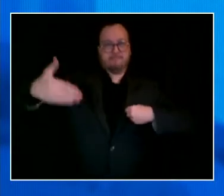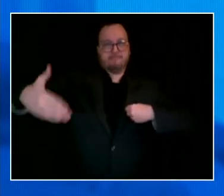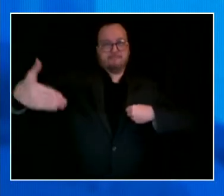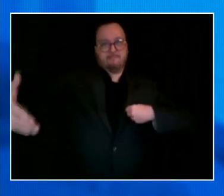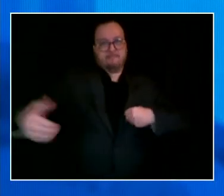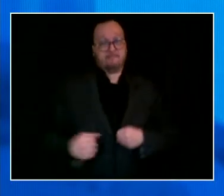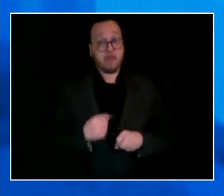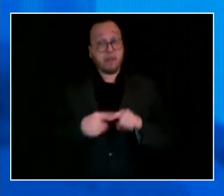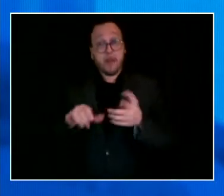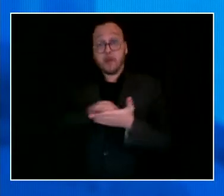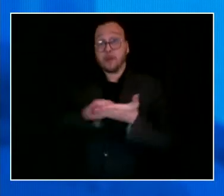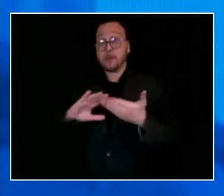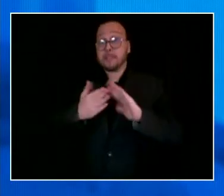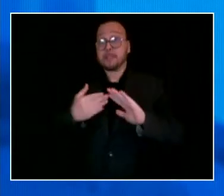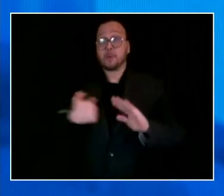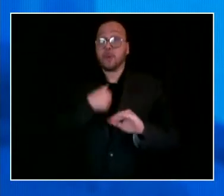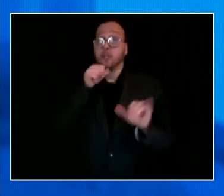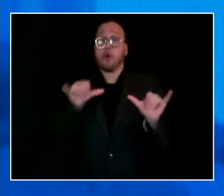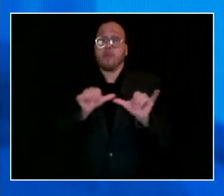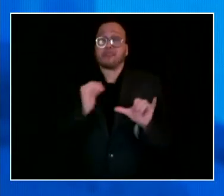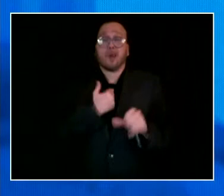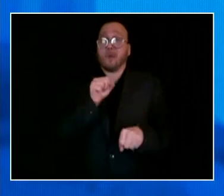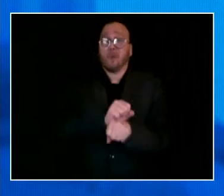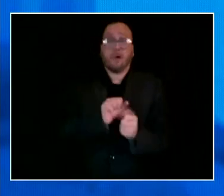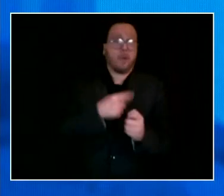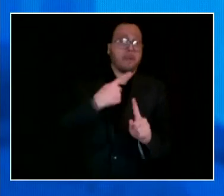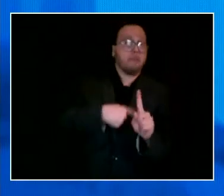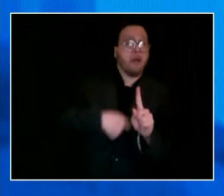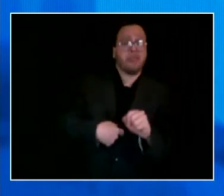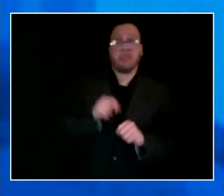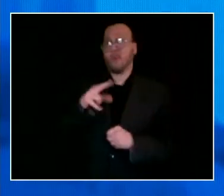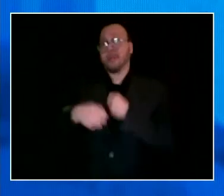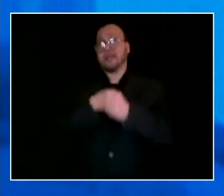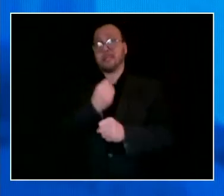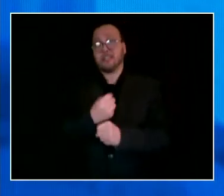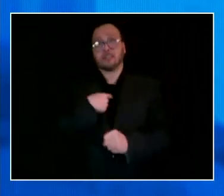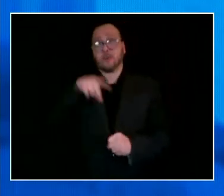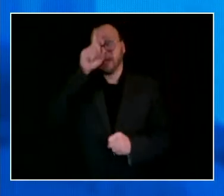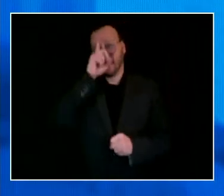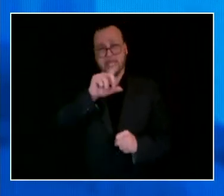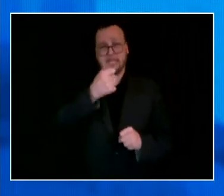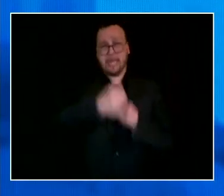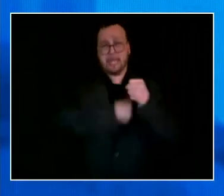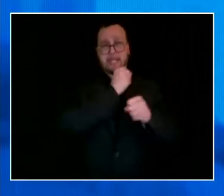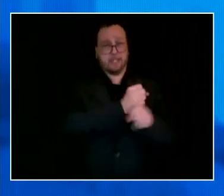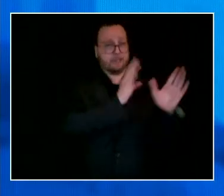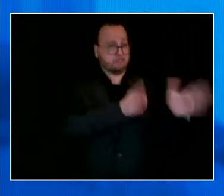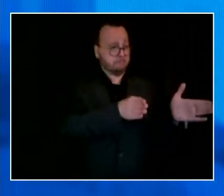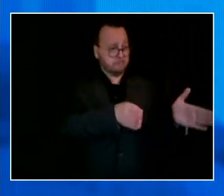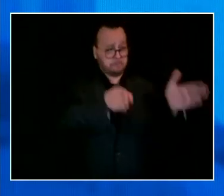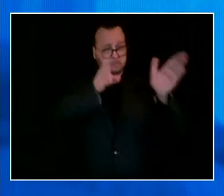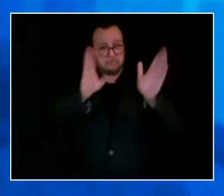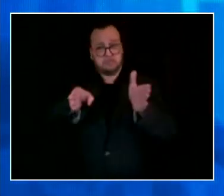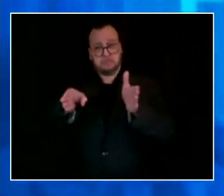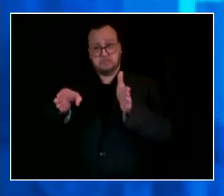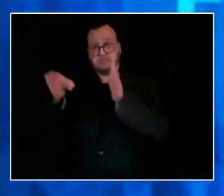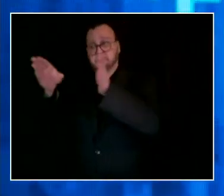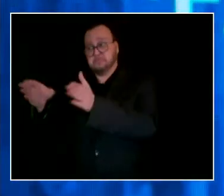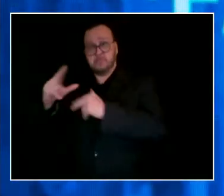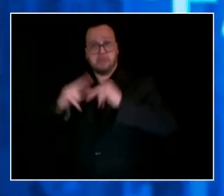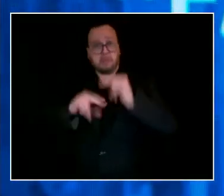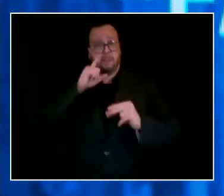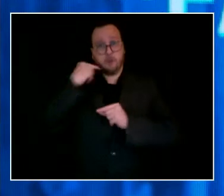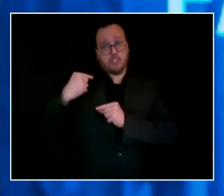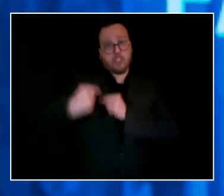our work in months or years. We think in terms of decades and build for generations to come. One day, when